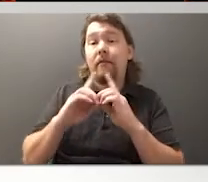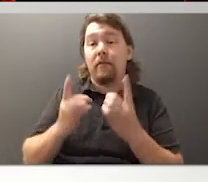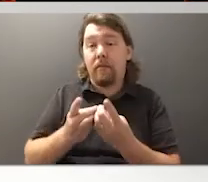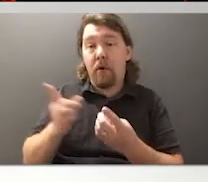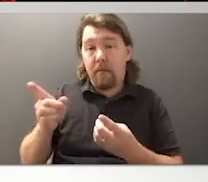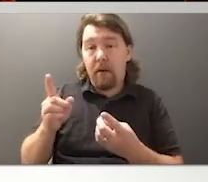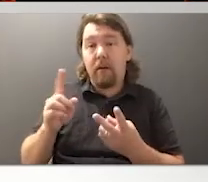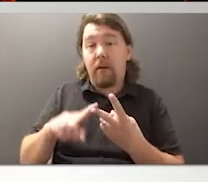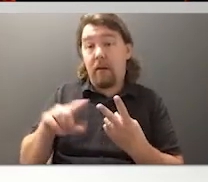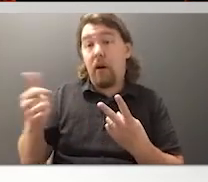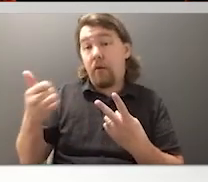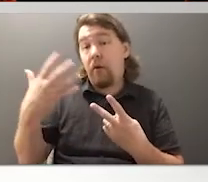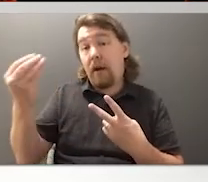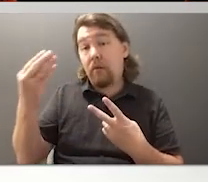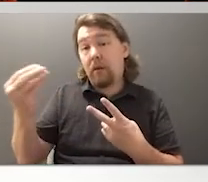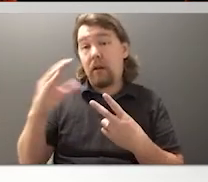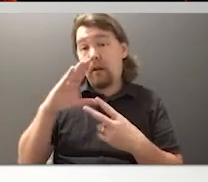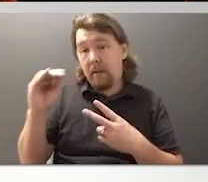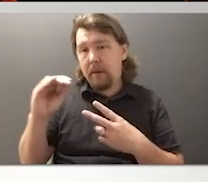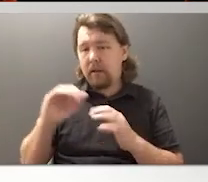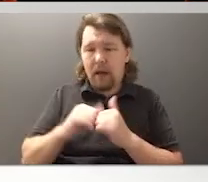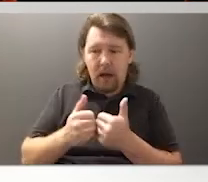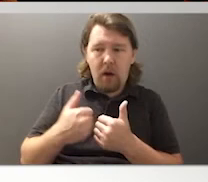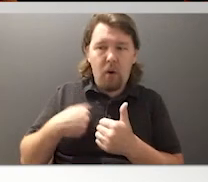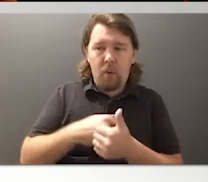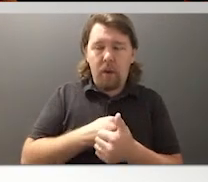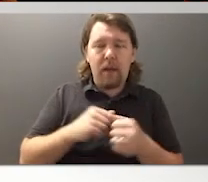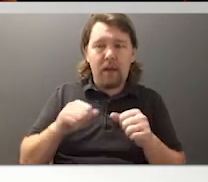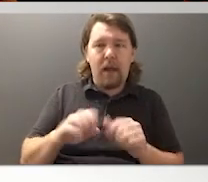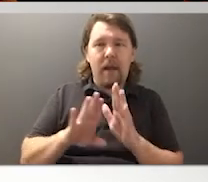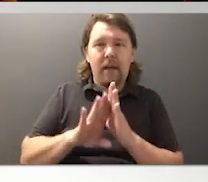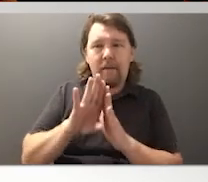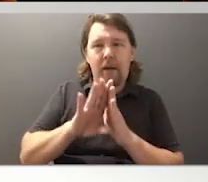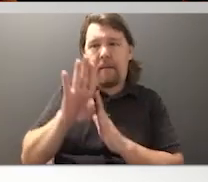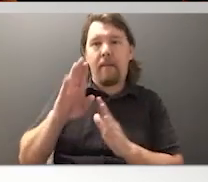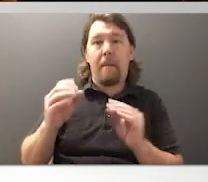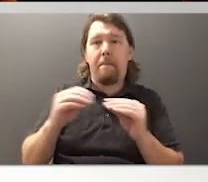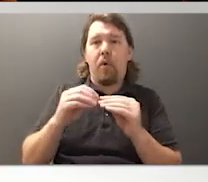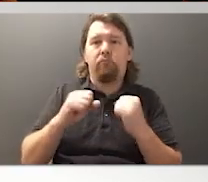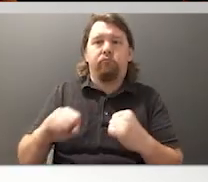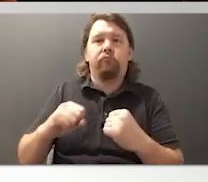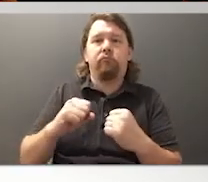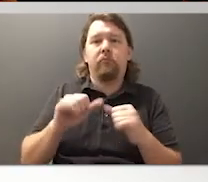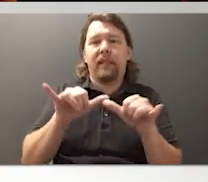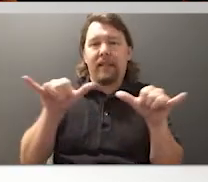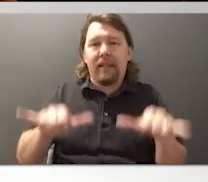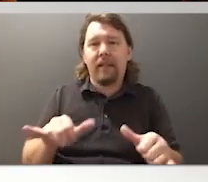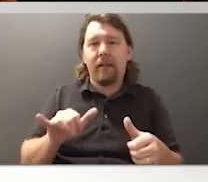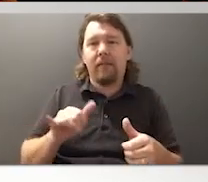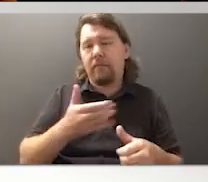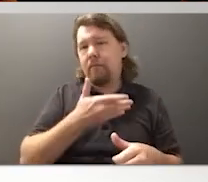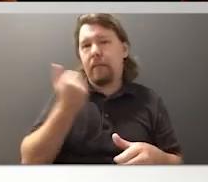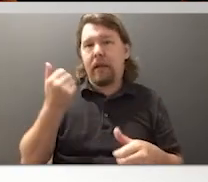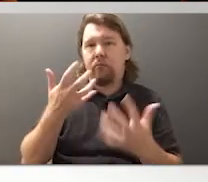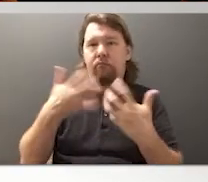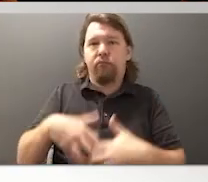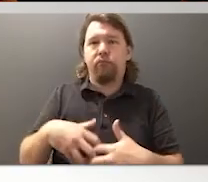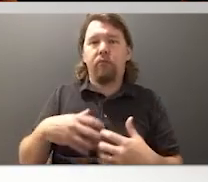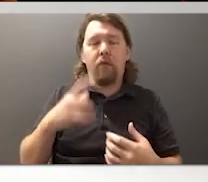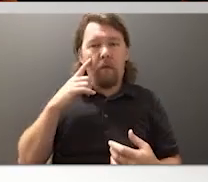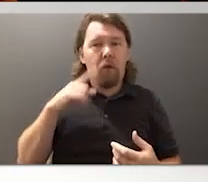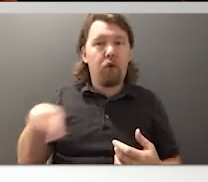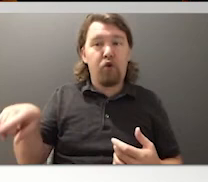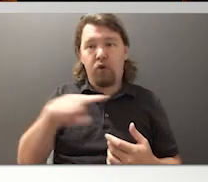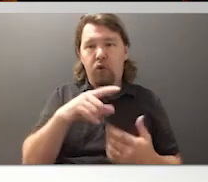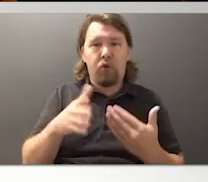currently with our IT department and other outside companies to develop a more